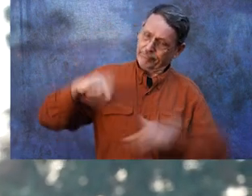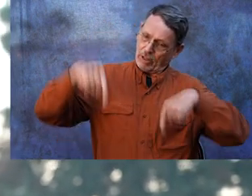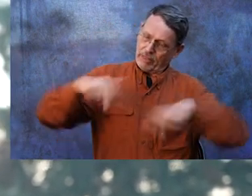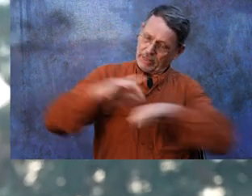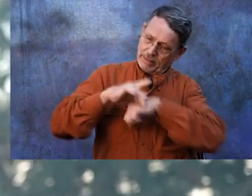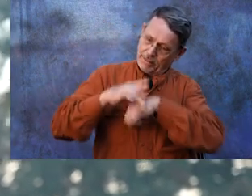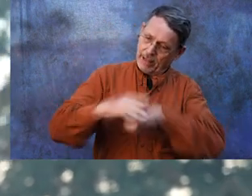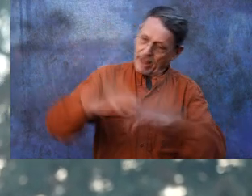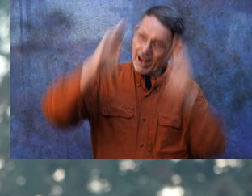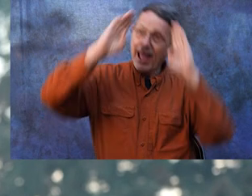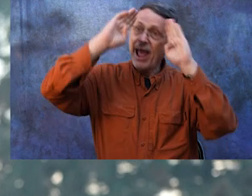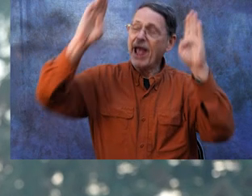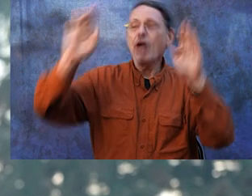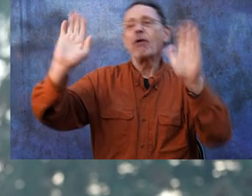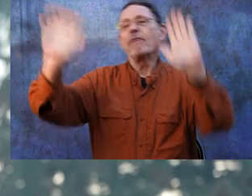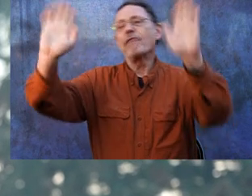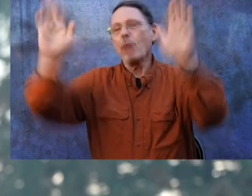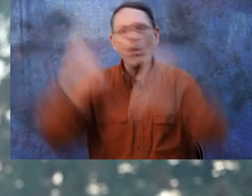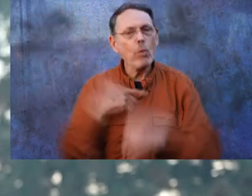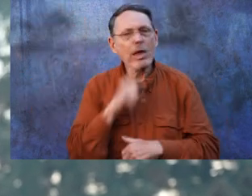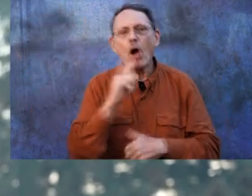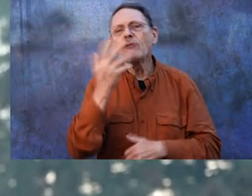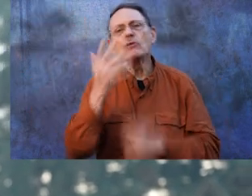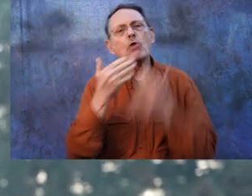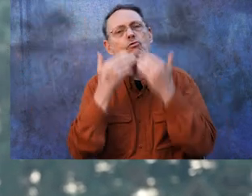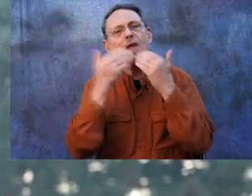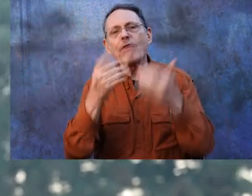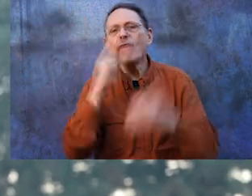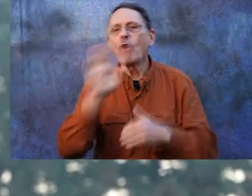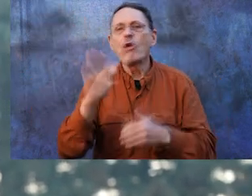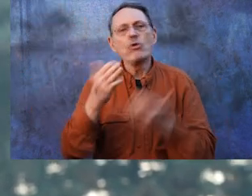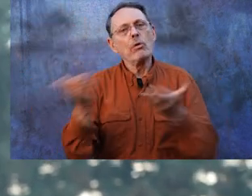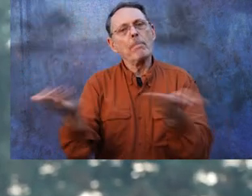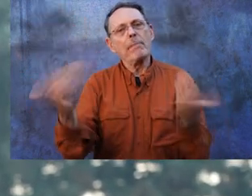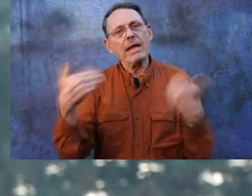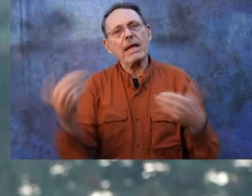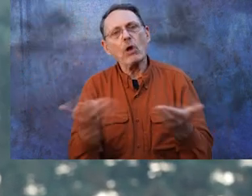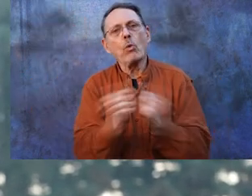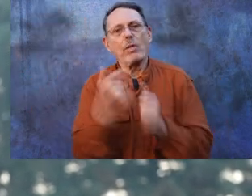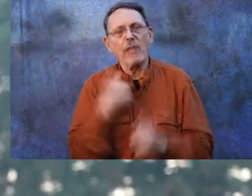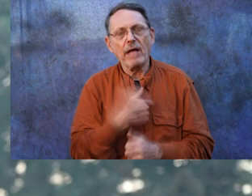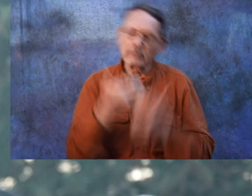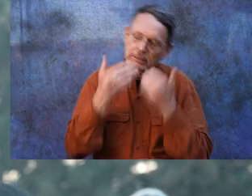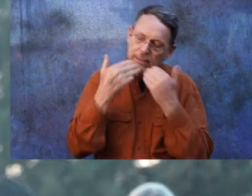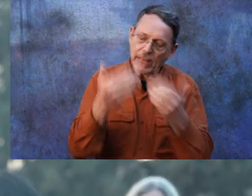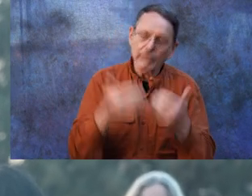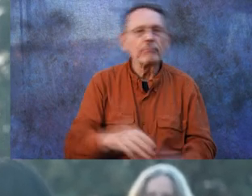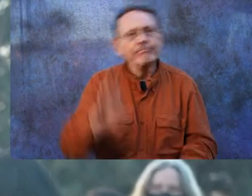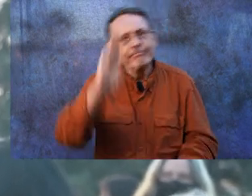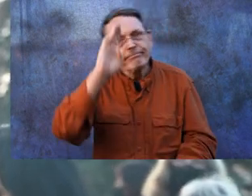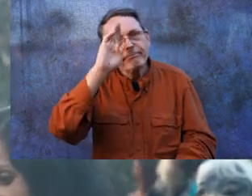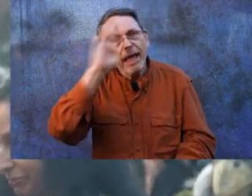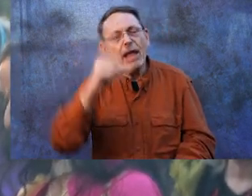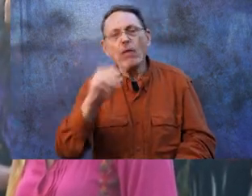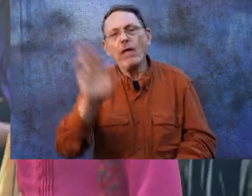planet, hail and farewell. We are so grateful for your presence. Thank hail you. Hail